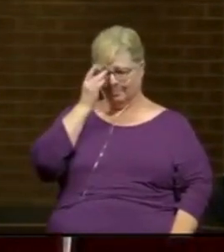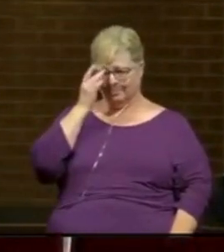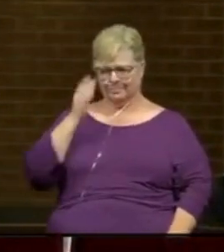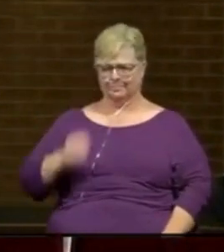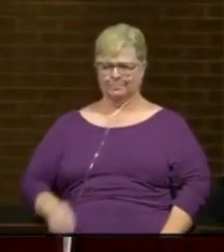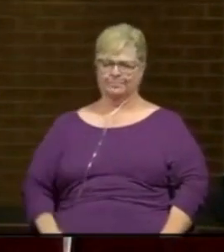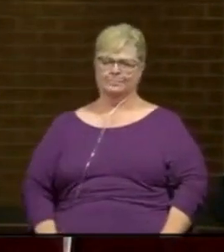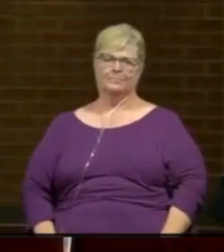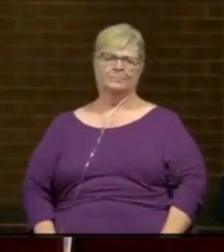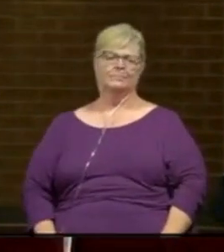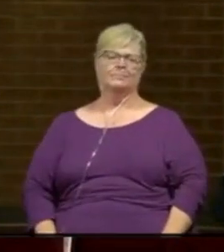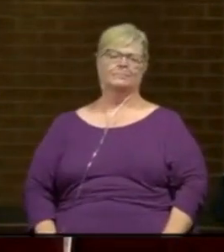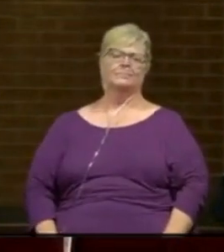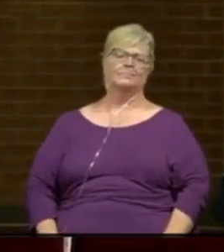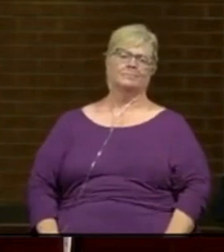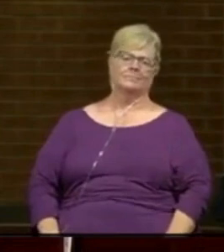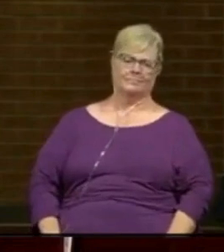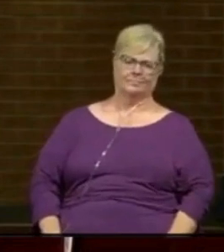Ooh.